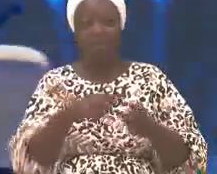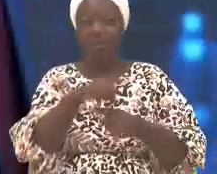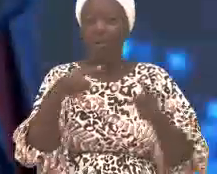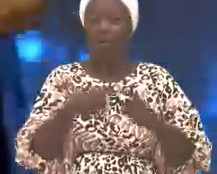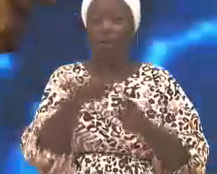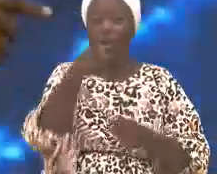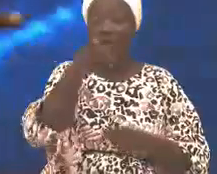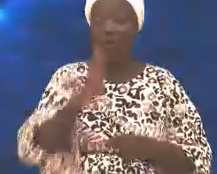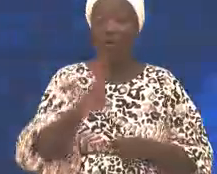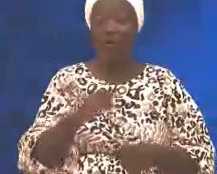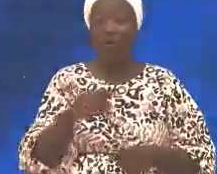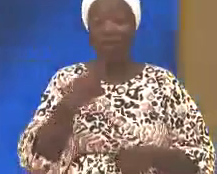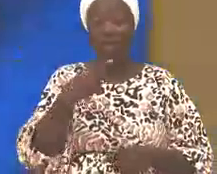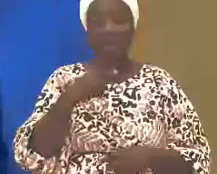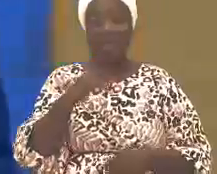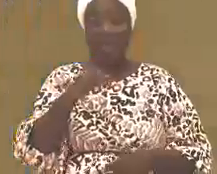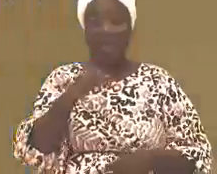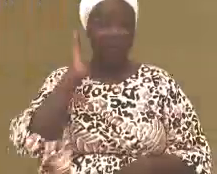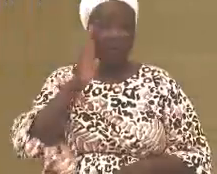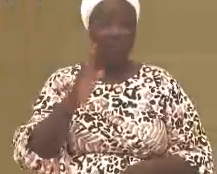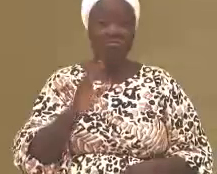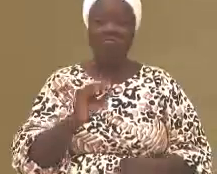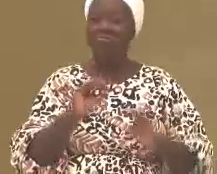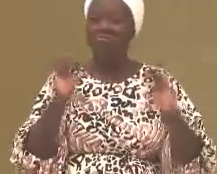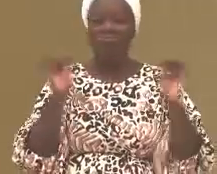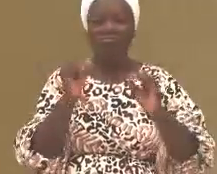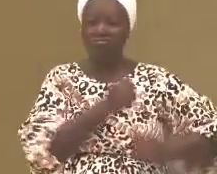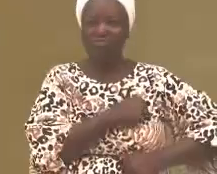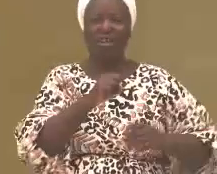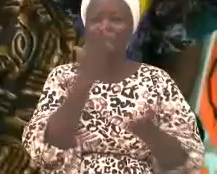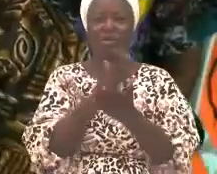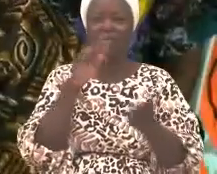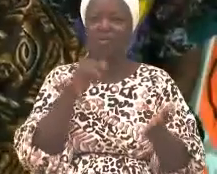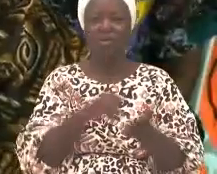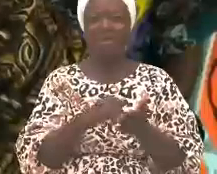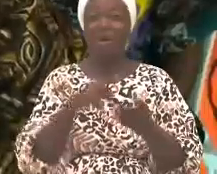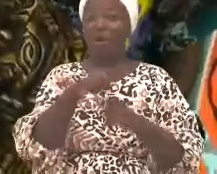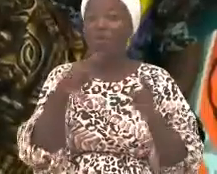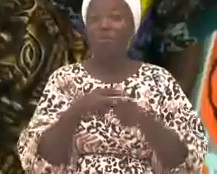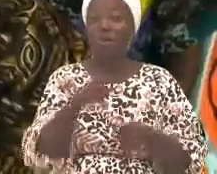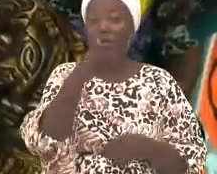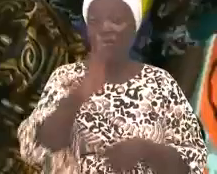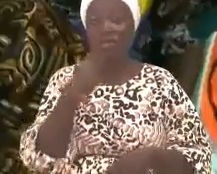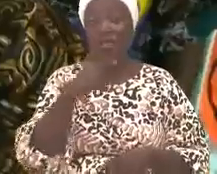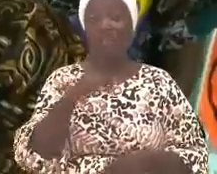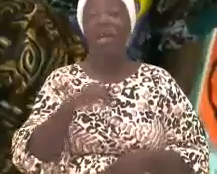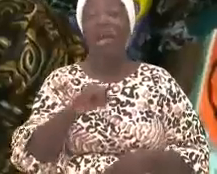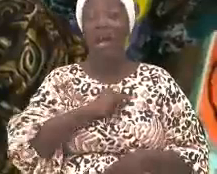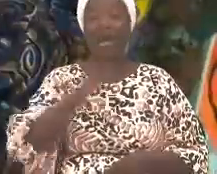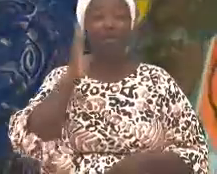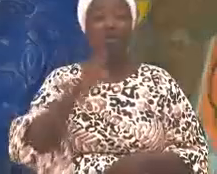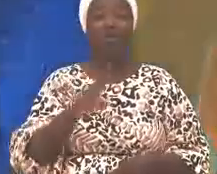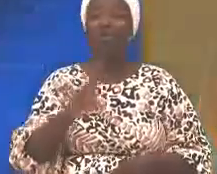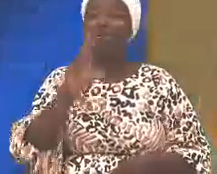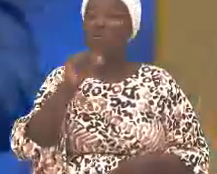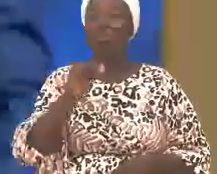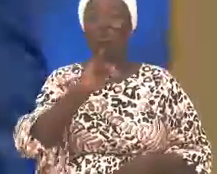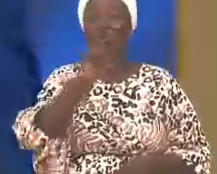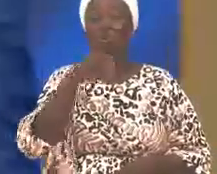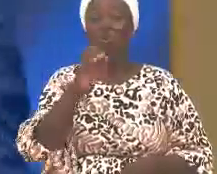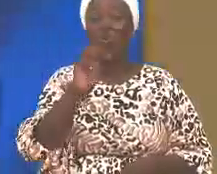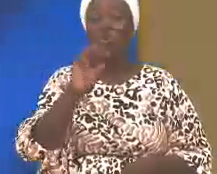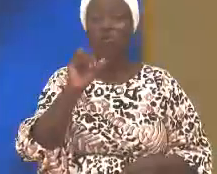I will, no soldier can stop that. When God says, I will, no Jewish religion